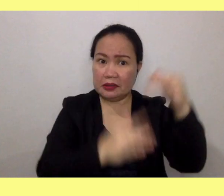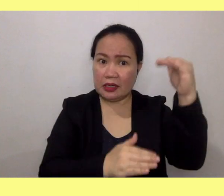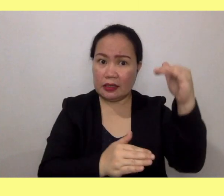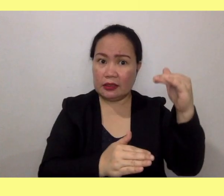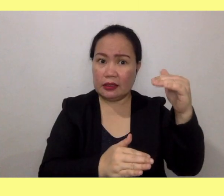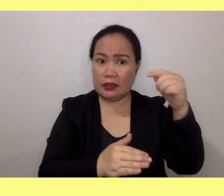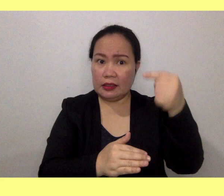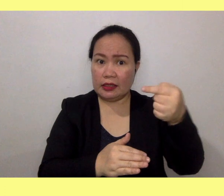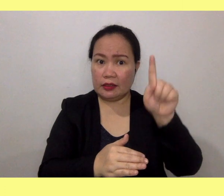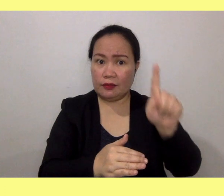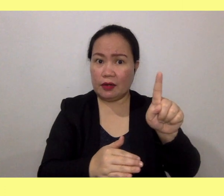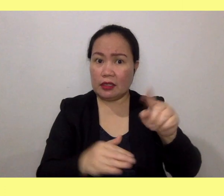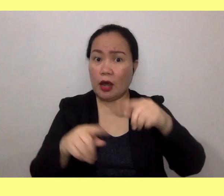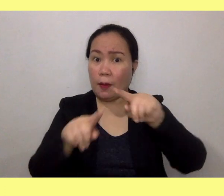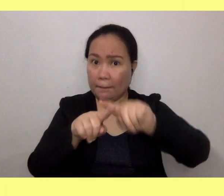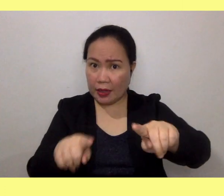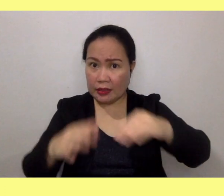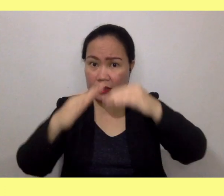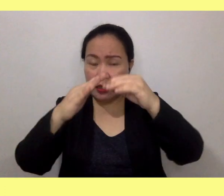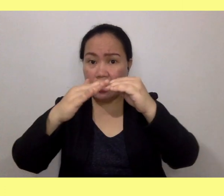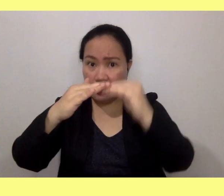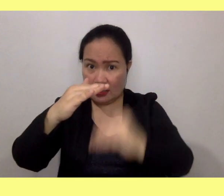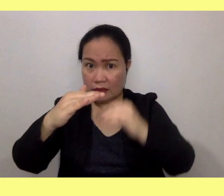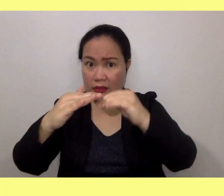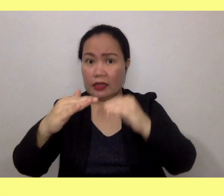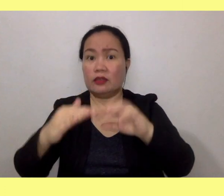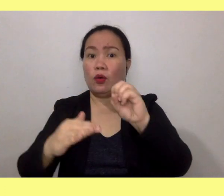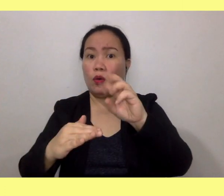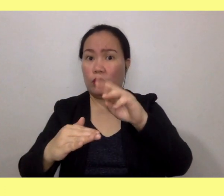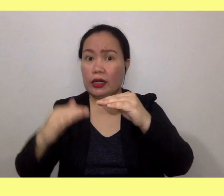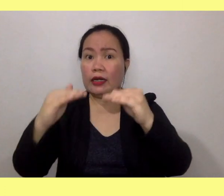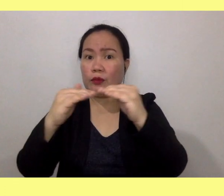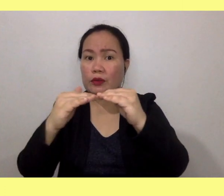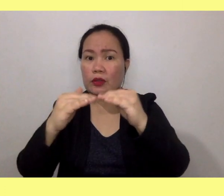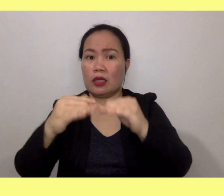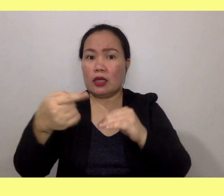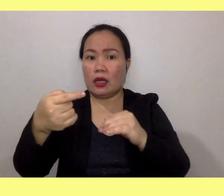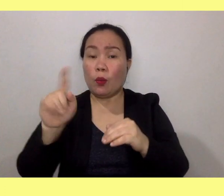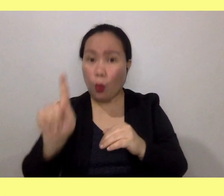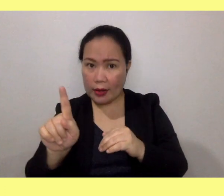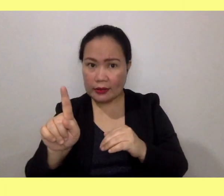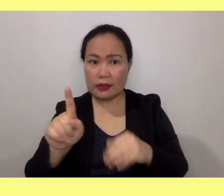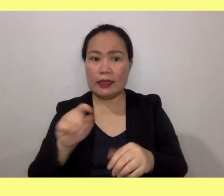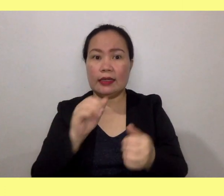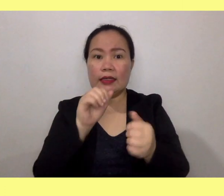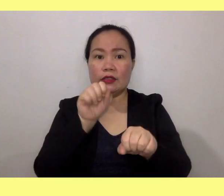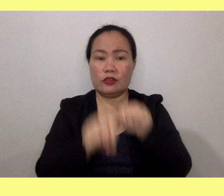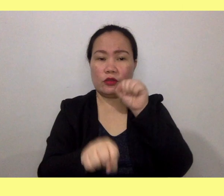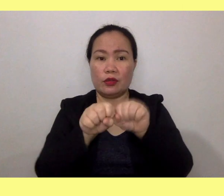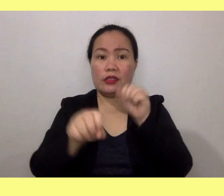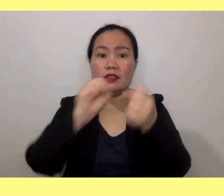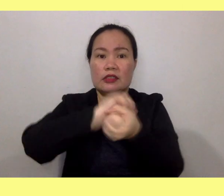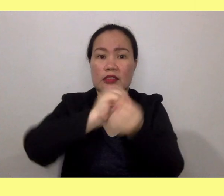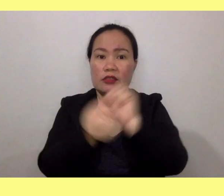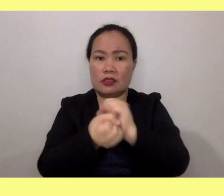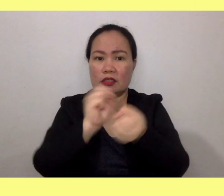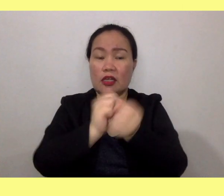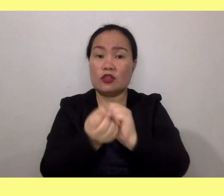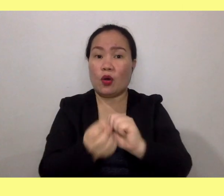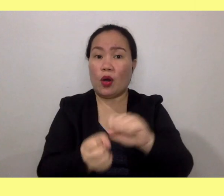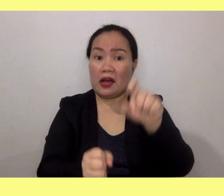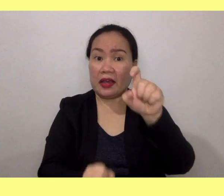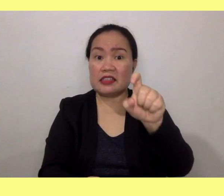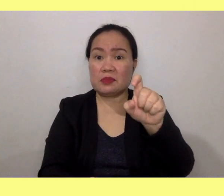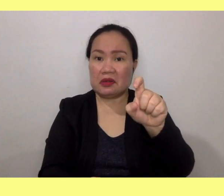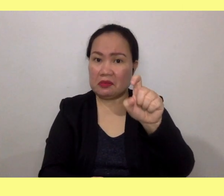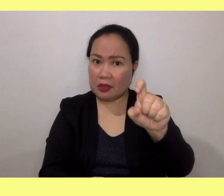or equal to positive 1, so anong gagawin natin? Isa-substitute mo lang yan dito sa x kasi ang sabi, ito raw yung values